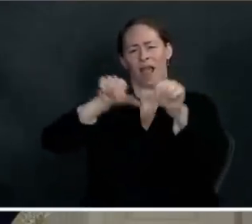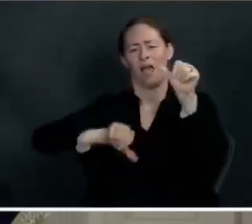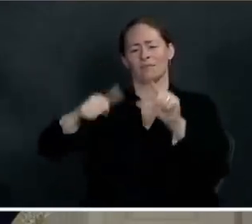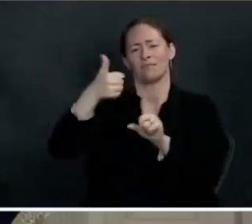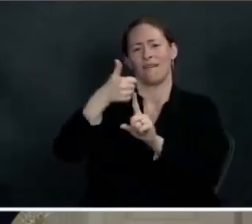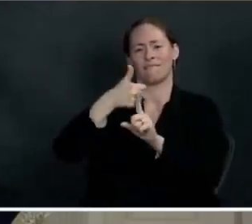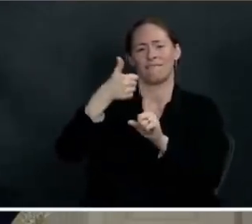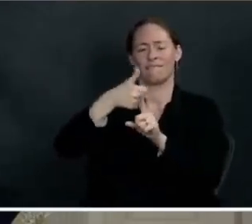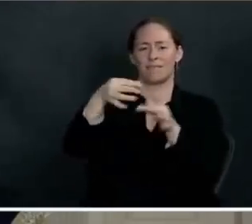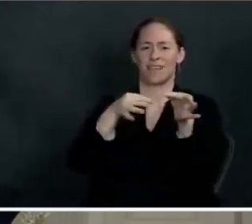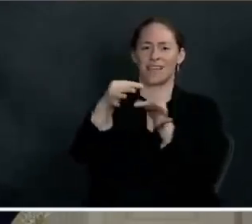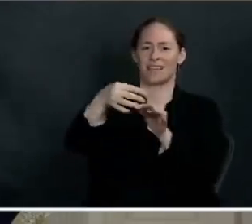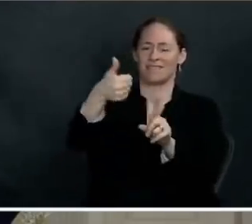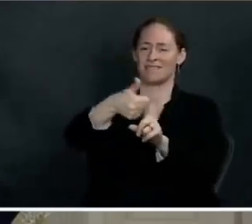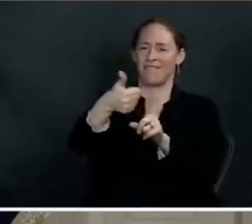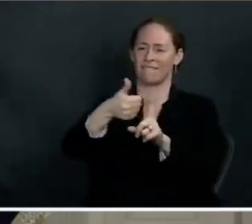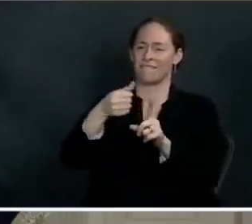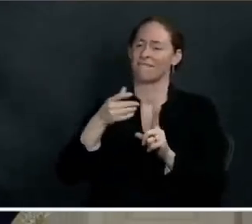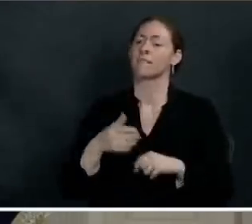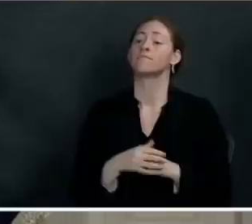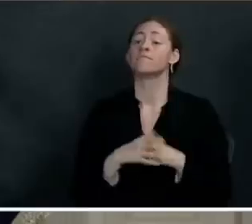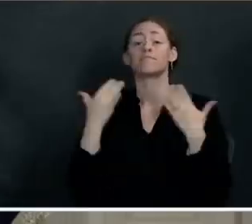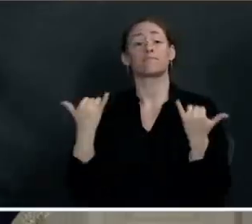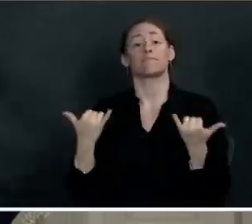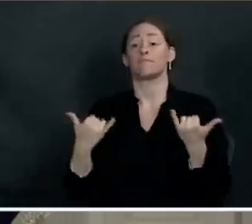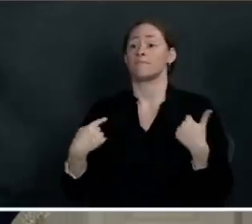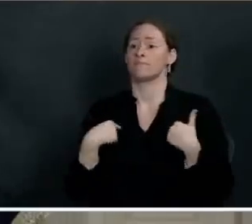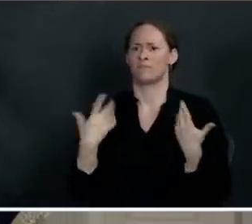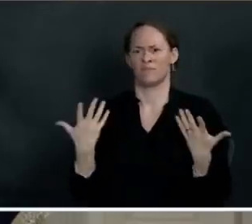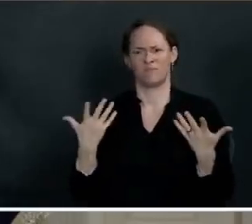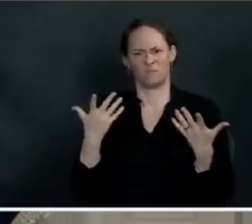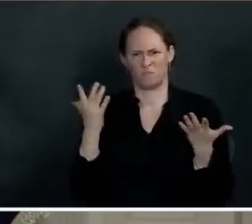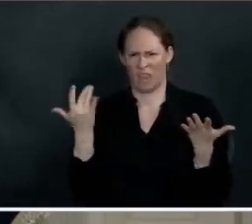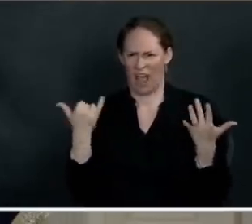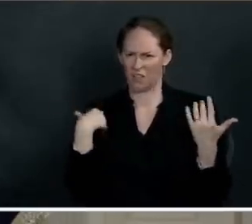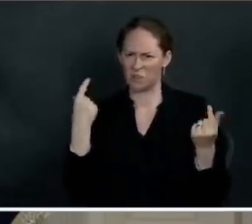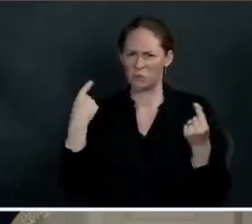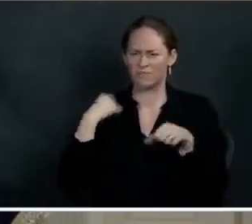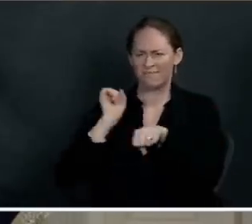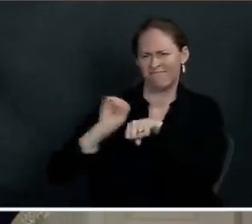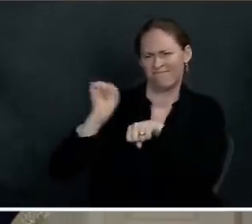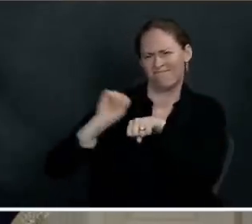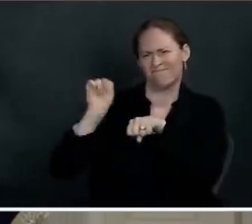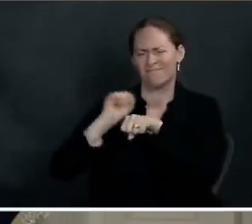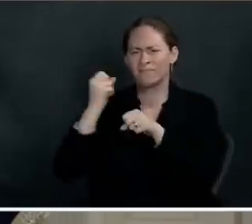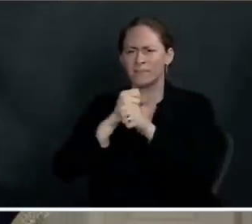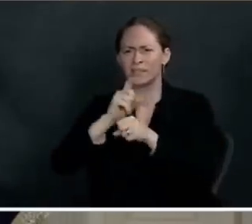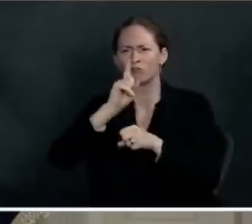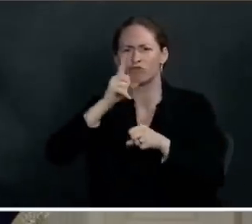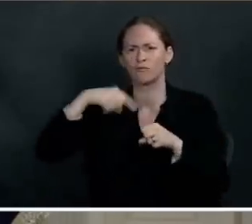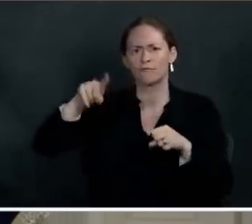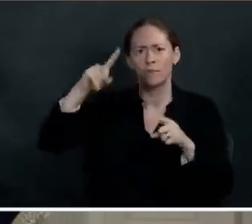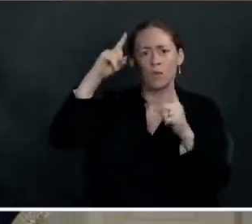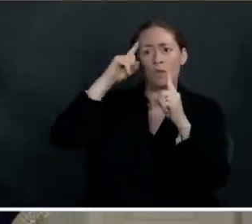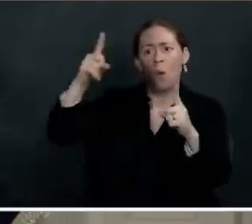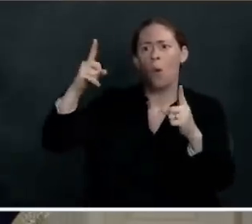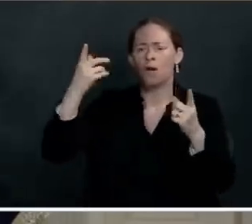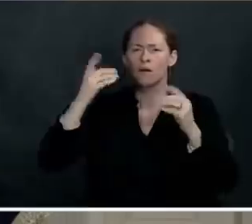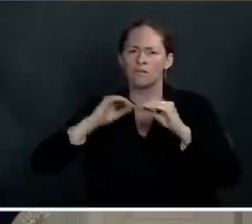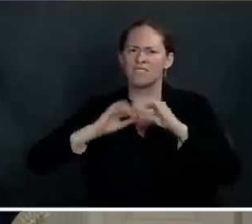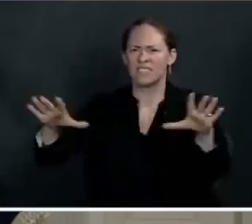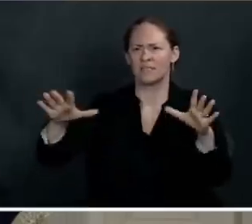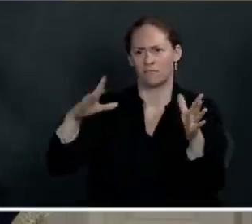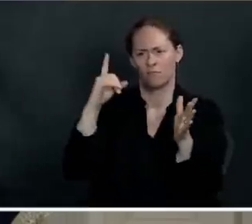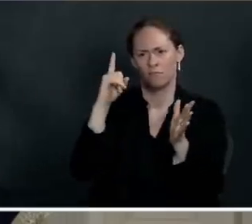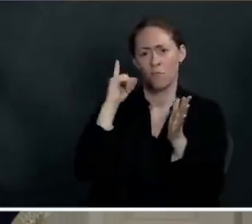to update you on the aggressive steps we're taking to meet our goal of administering 100 million COVID-19